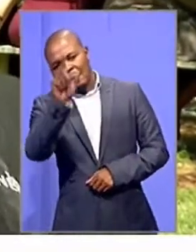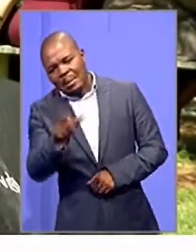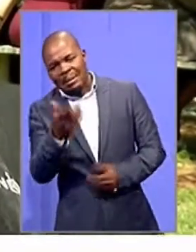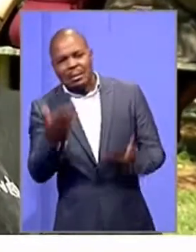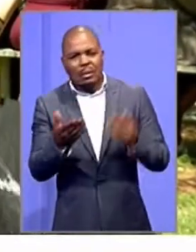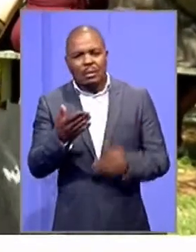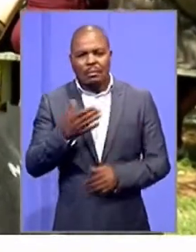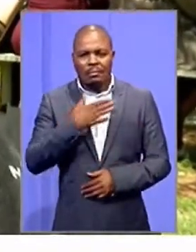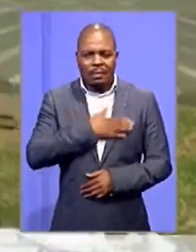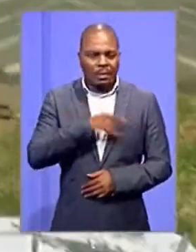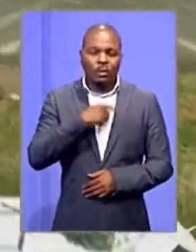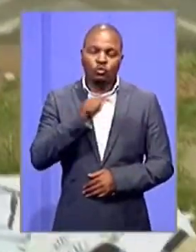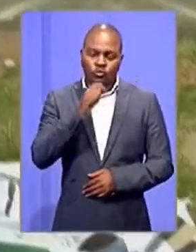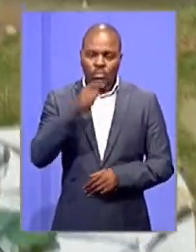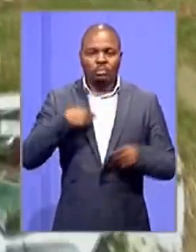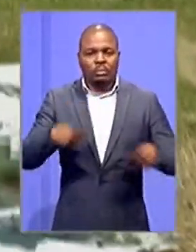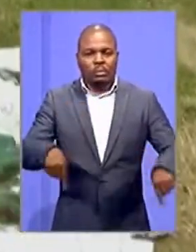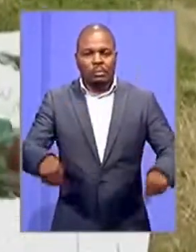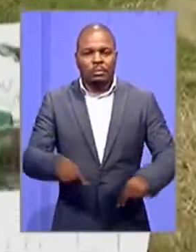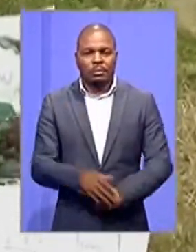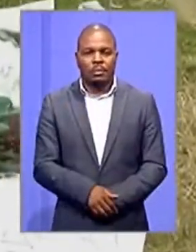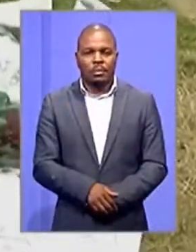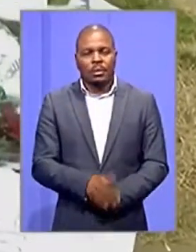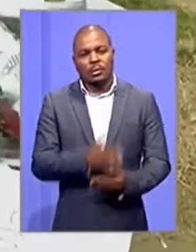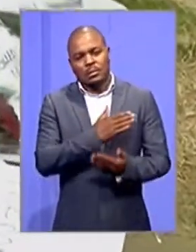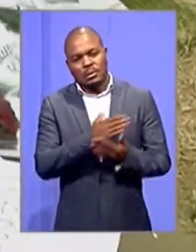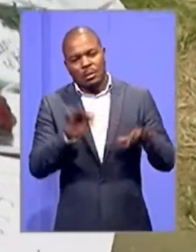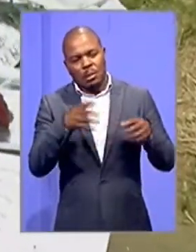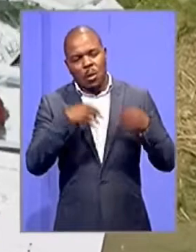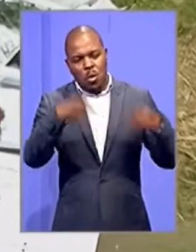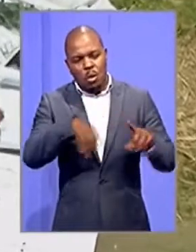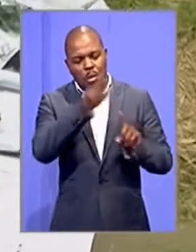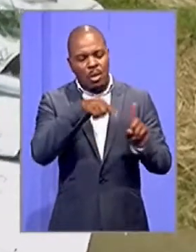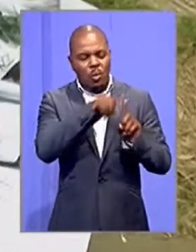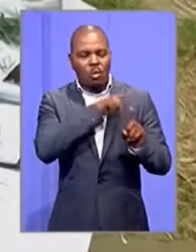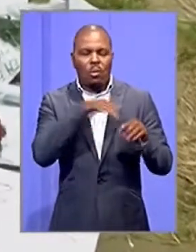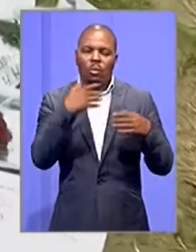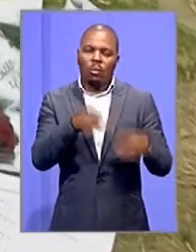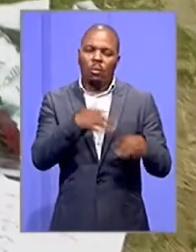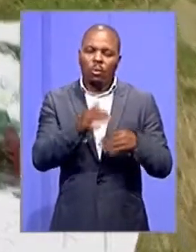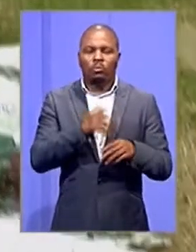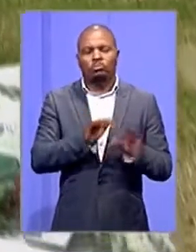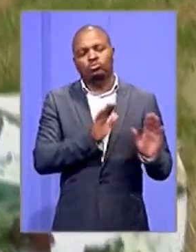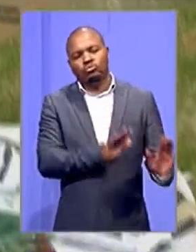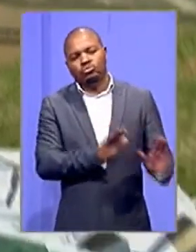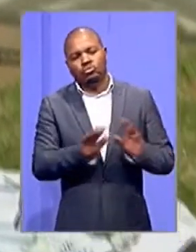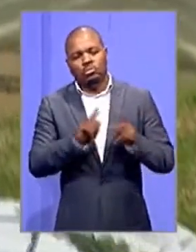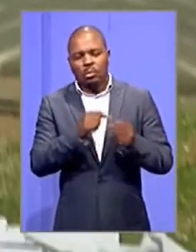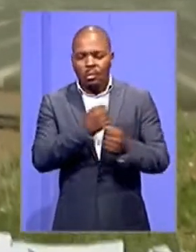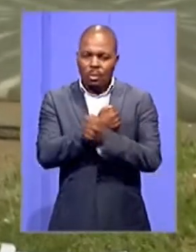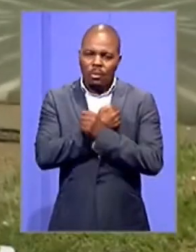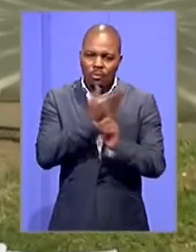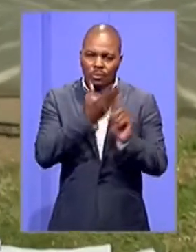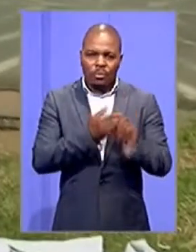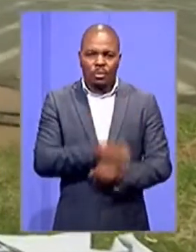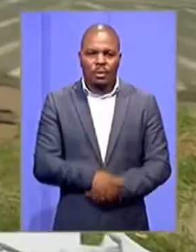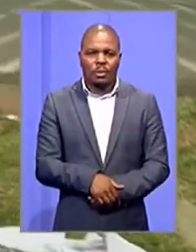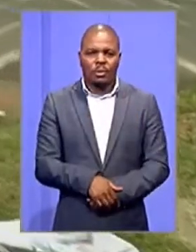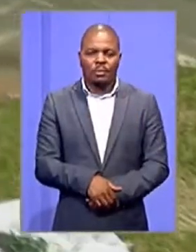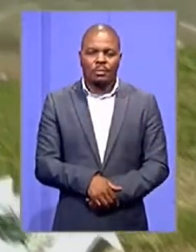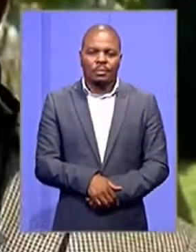feel really scared, I must say. Bangwe ba ba reng ba latlhegetswe ba mogopola ka boikobo le lerato la gagwe. Yes, I felt